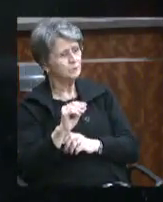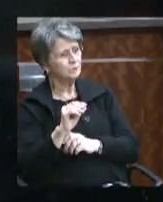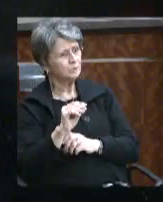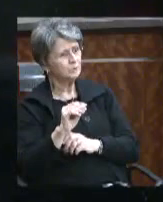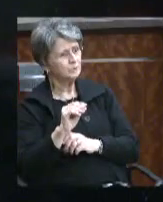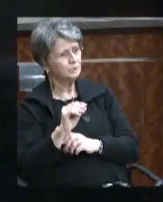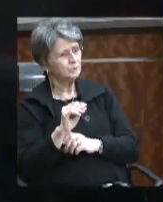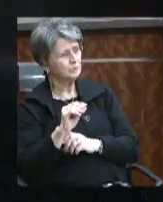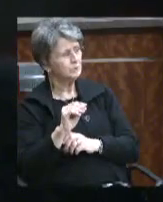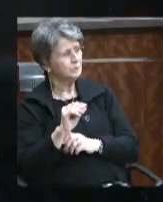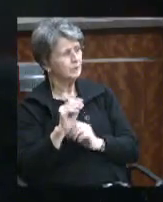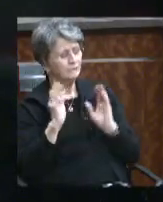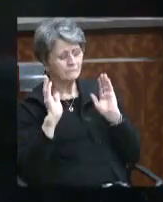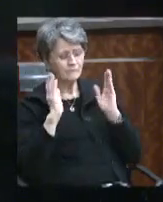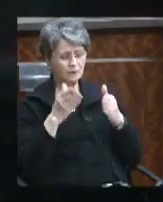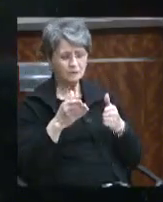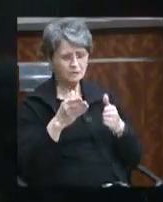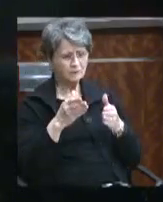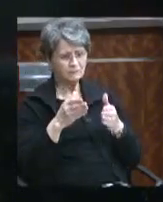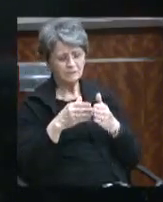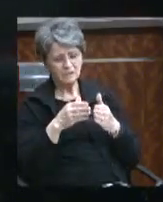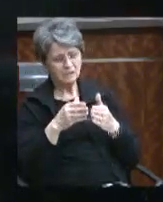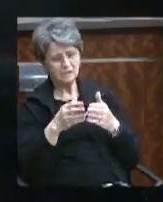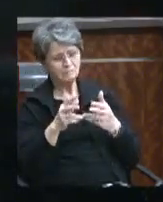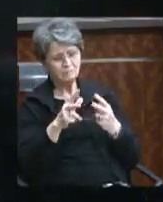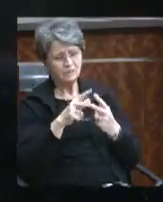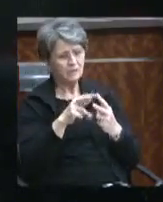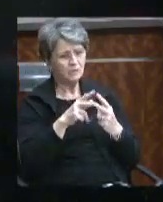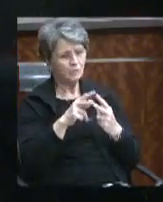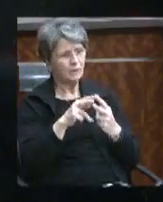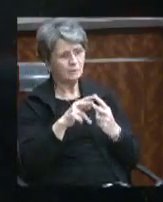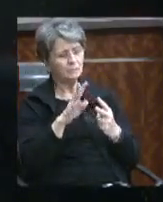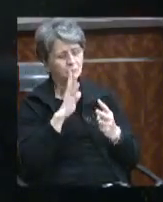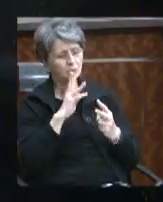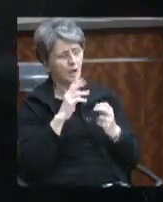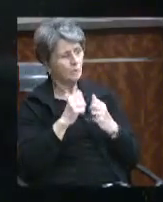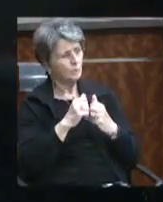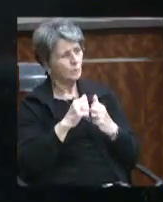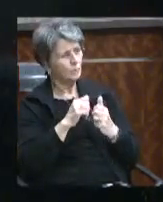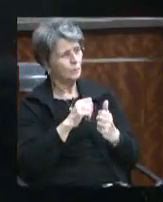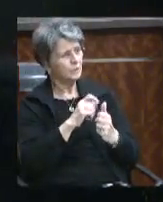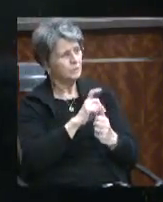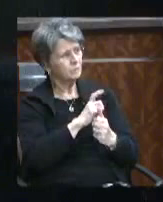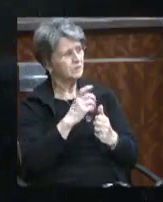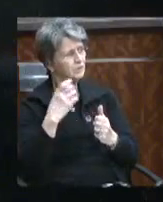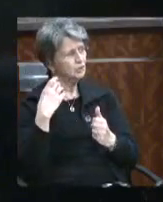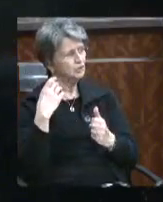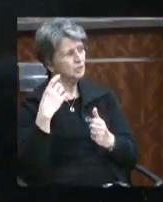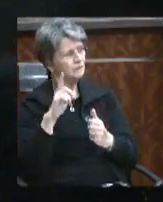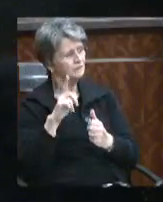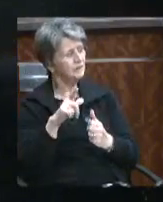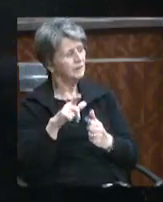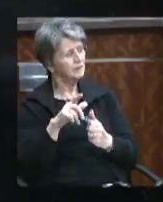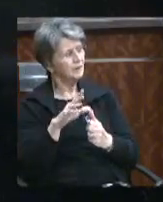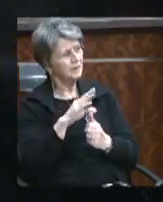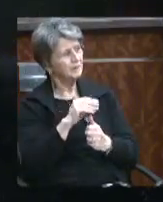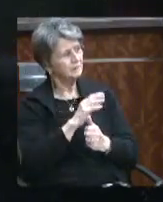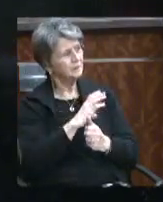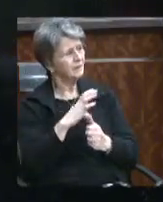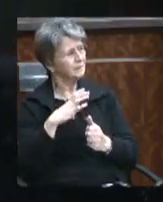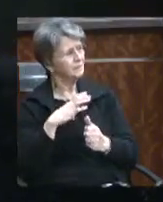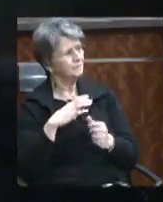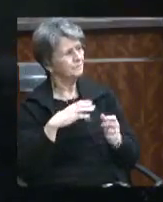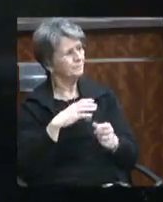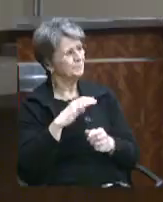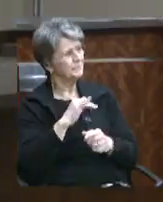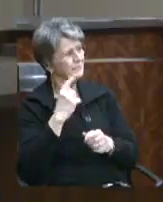focus about the police, but either way, and we can talk to the chief afterwards. We'll let council know, but either way, yeah. That sounds good.